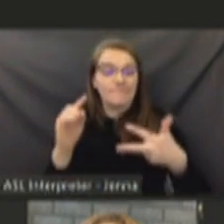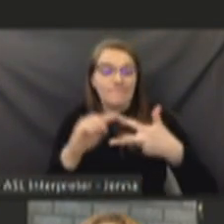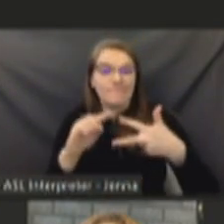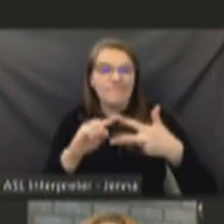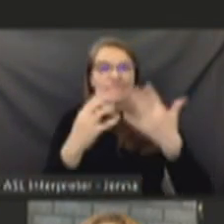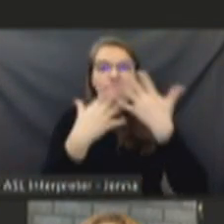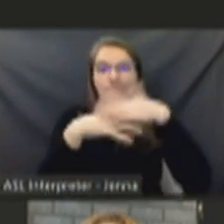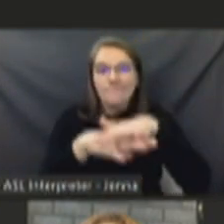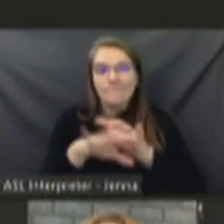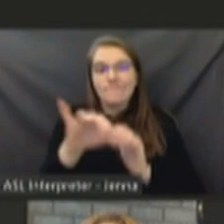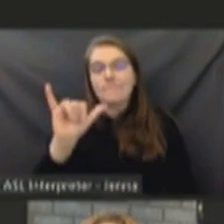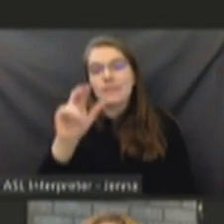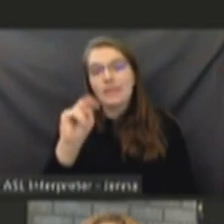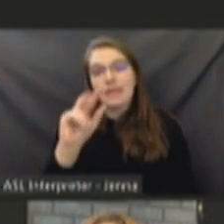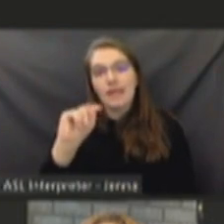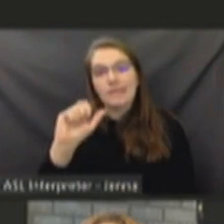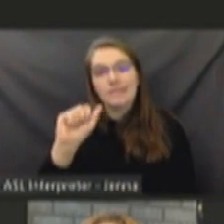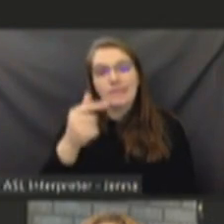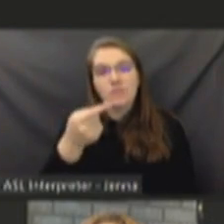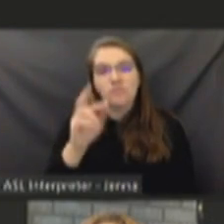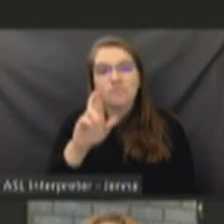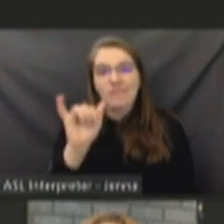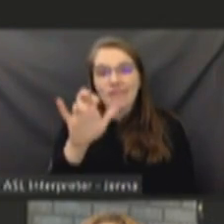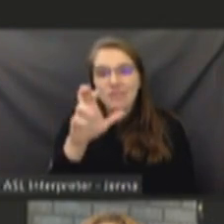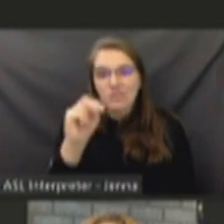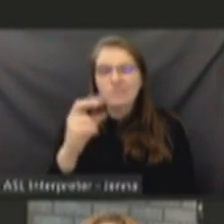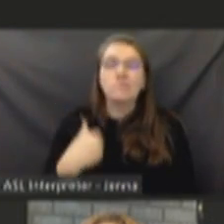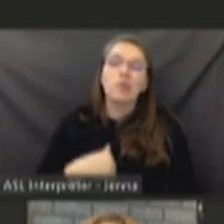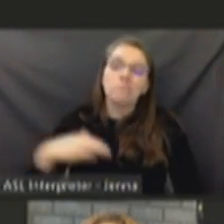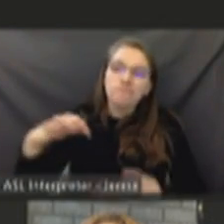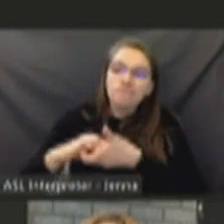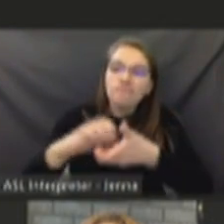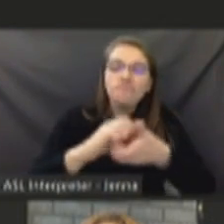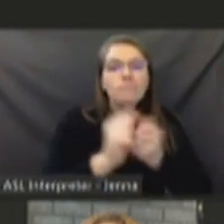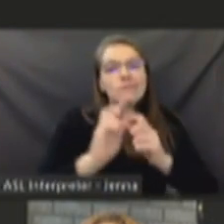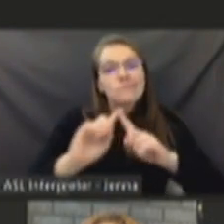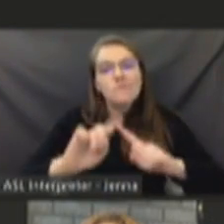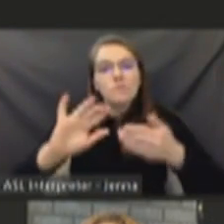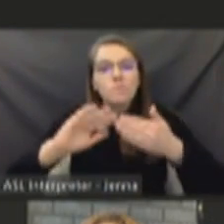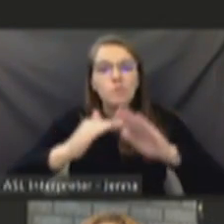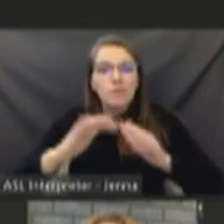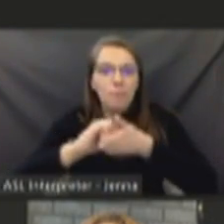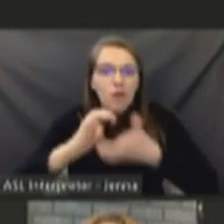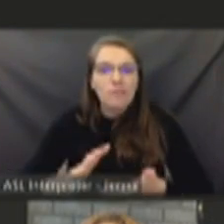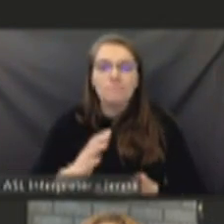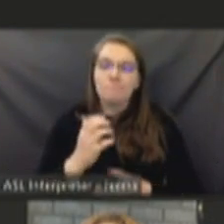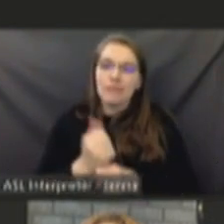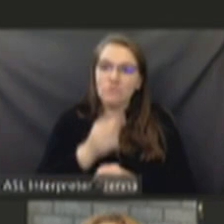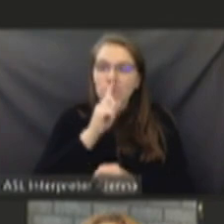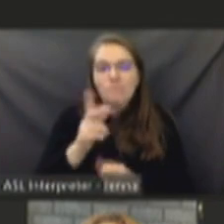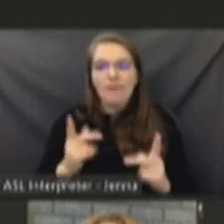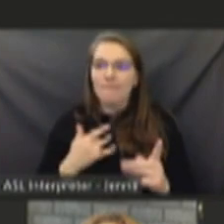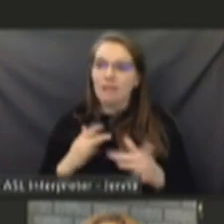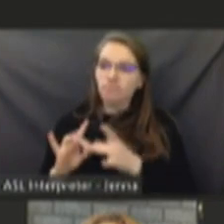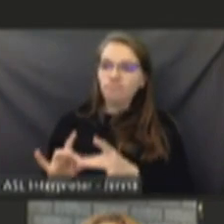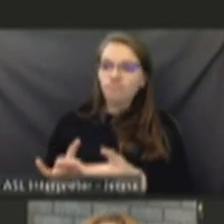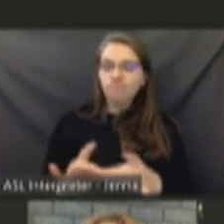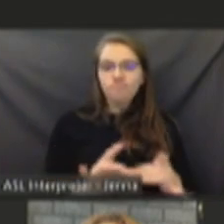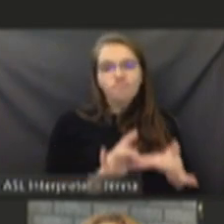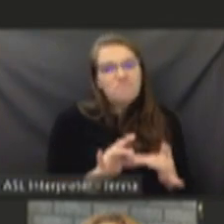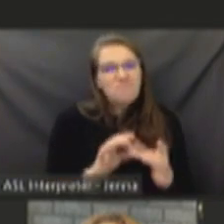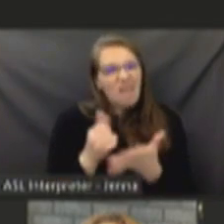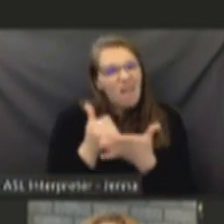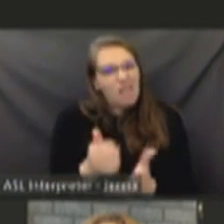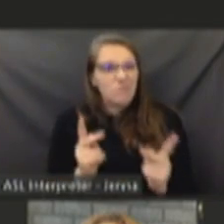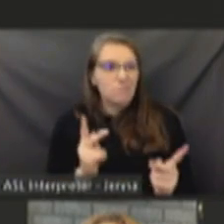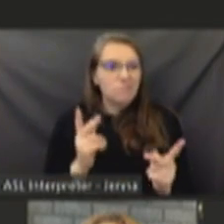partners. We collaborate with them to increase a sense of solidarity, which in itself helps folks participate in everyday, like day-to-day